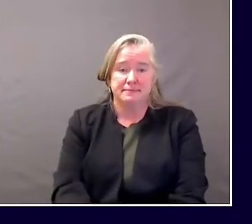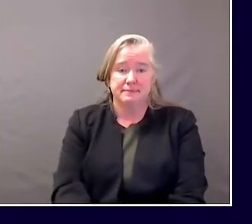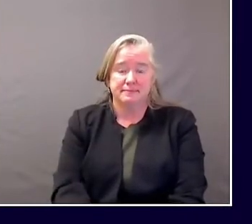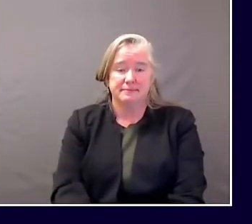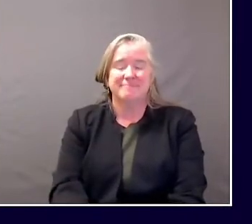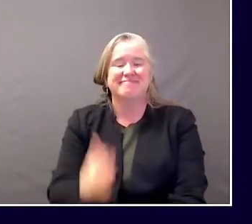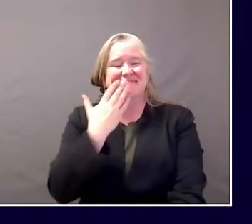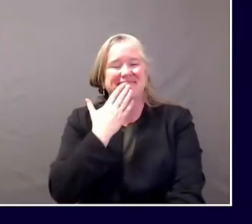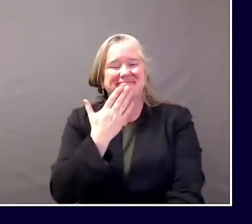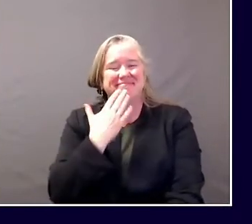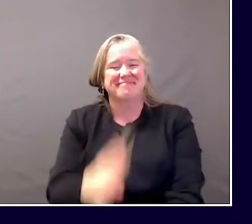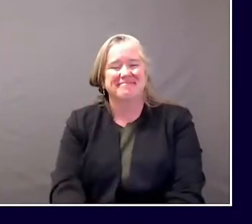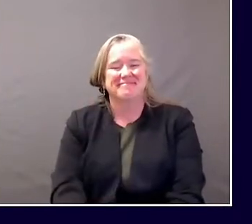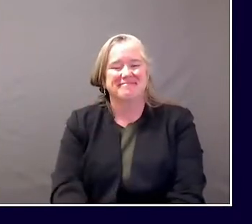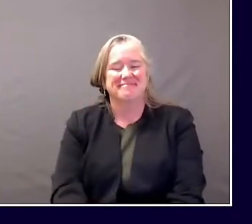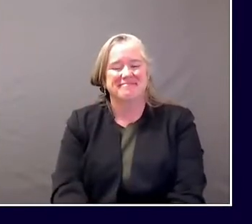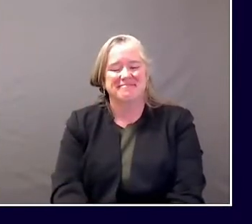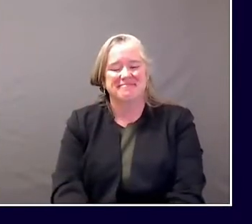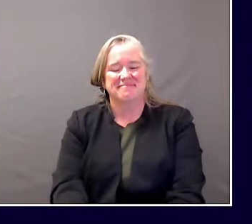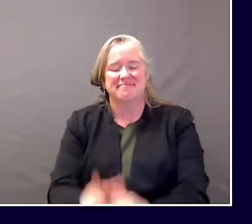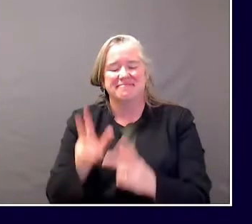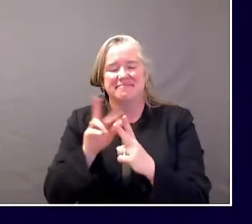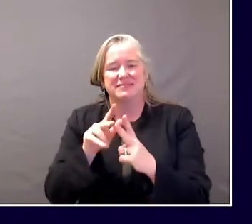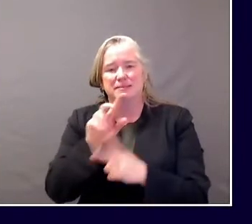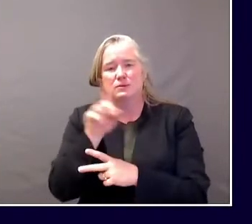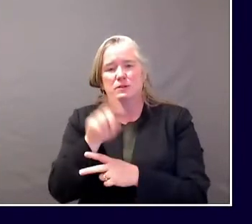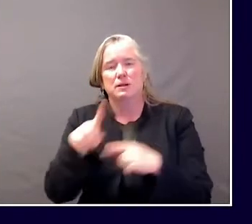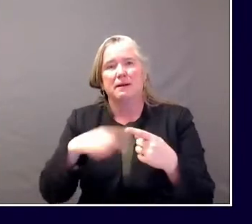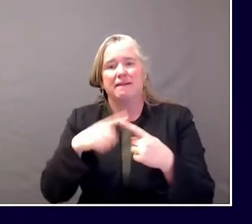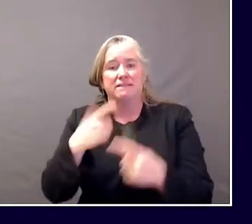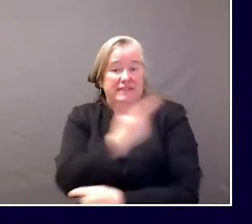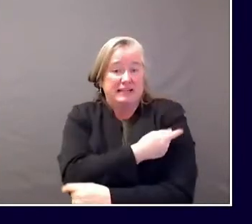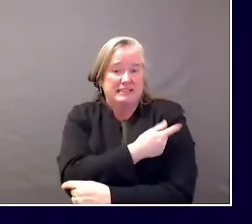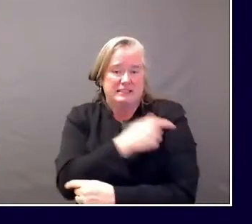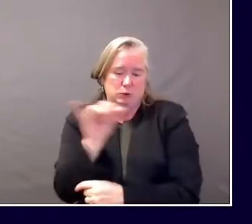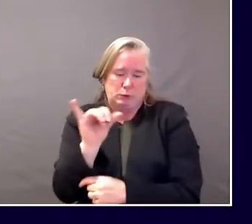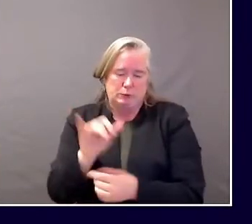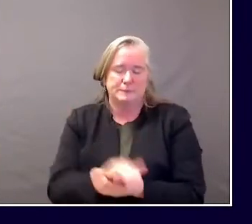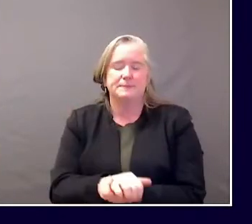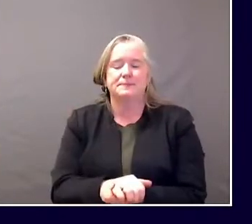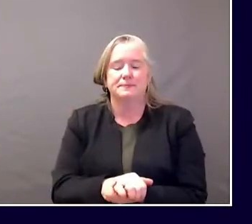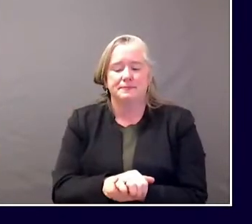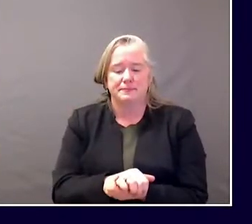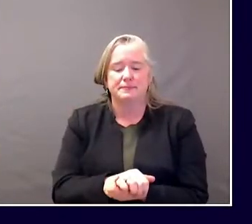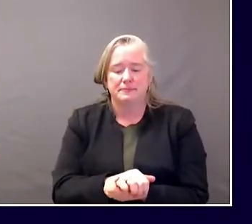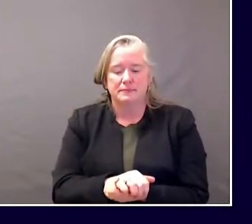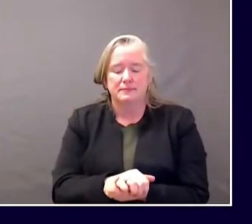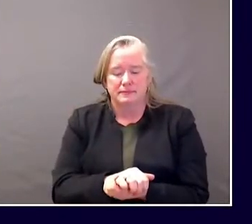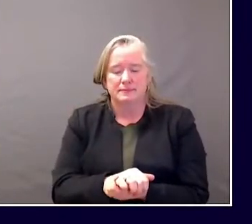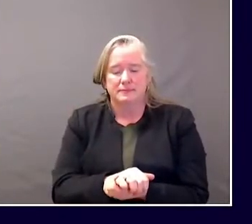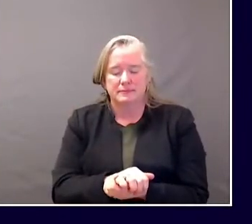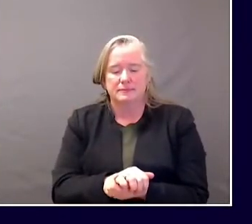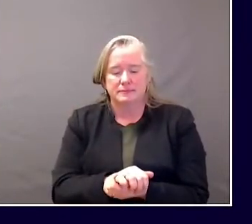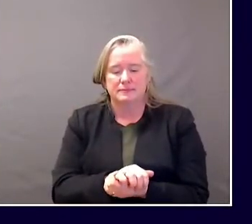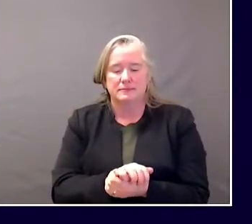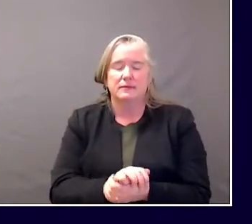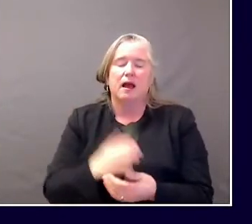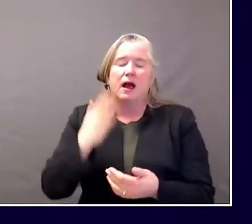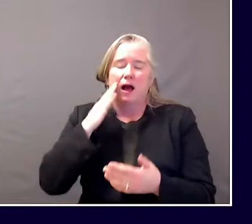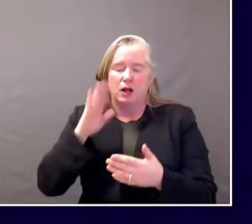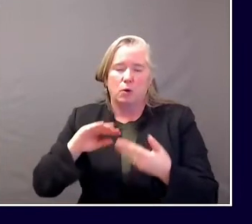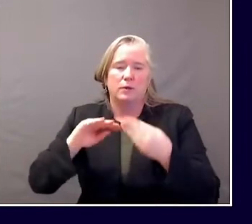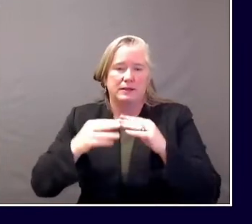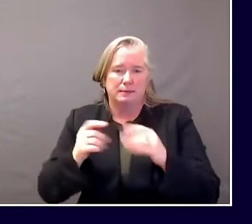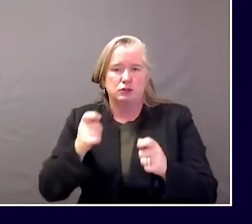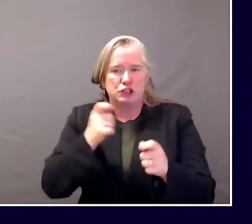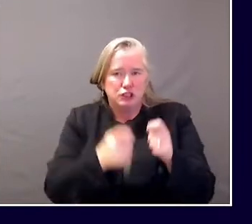Thank you, Dr. Shah. I had a couple of questions about vaccines as well. the math is fluid and the numbers change quite a bit,